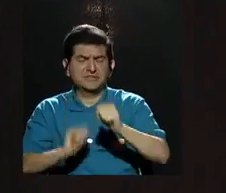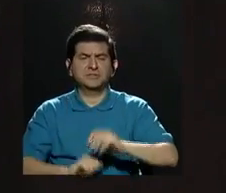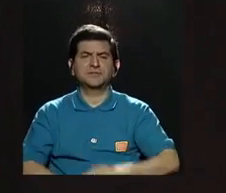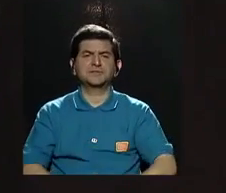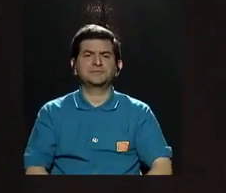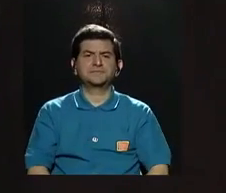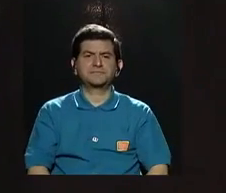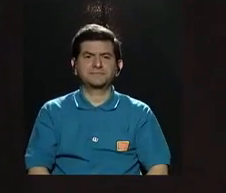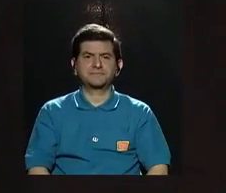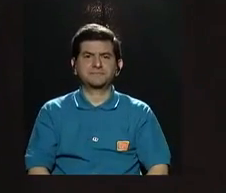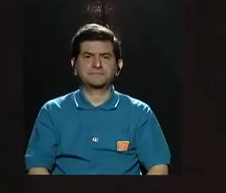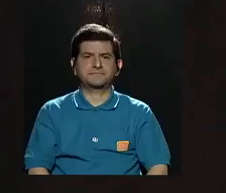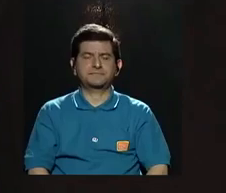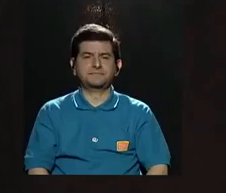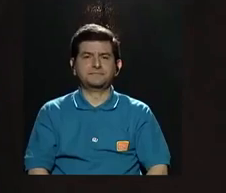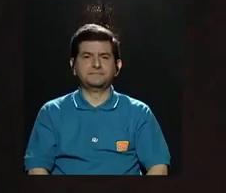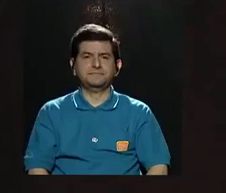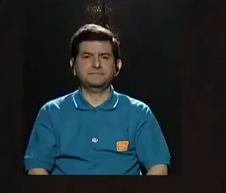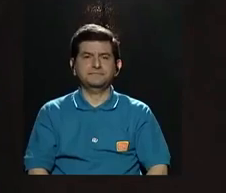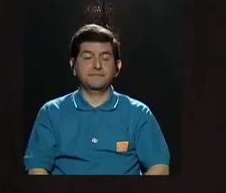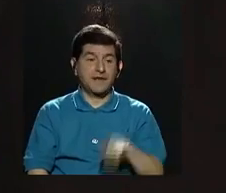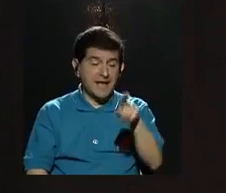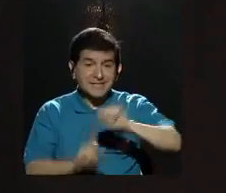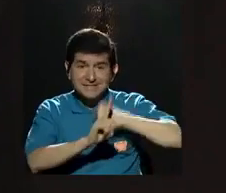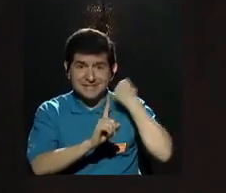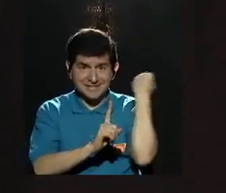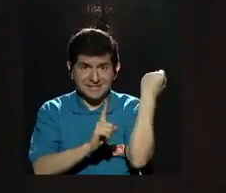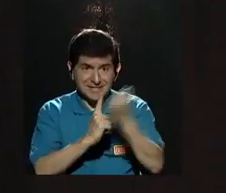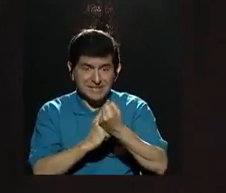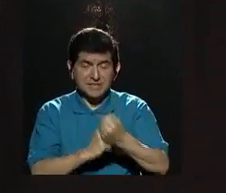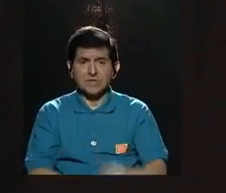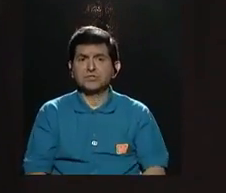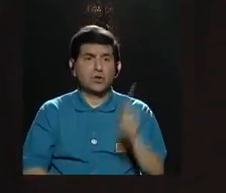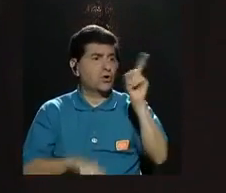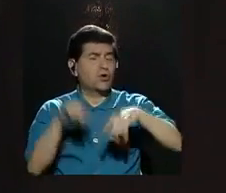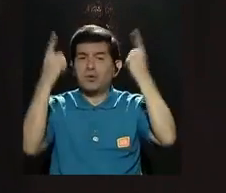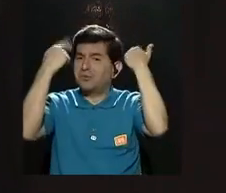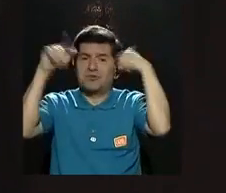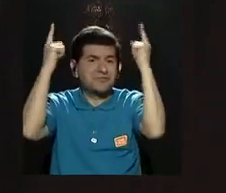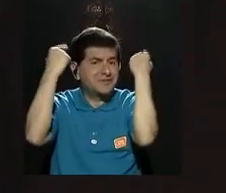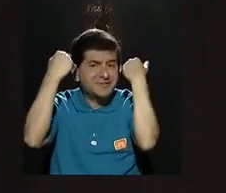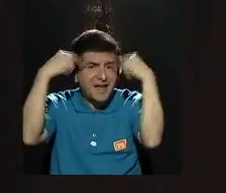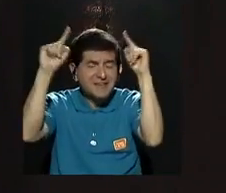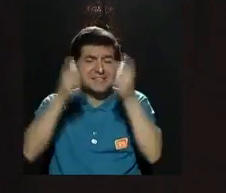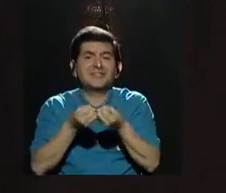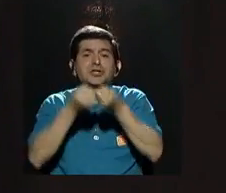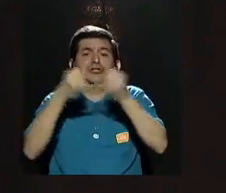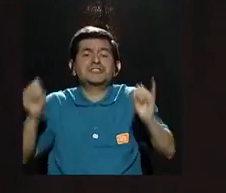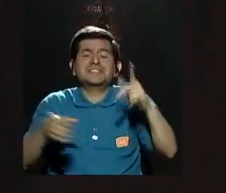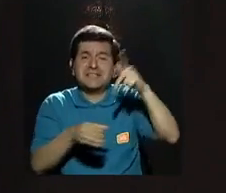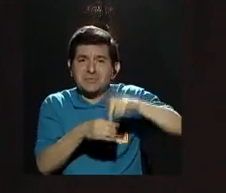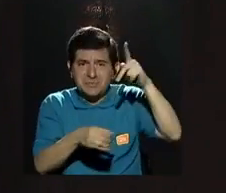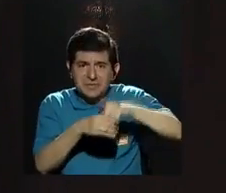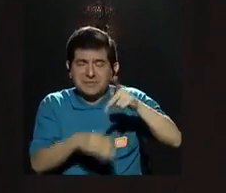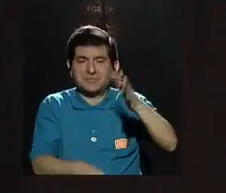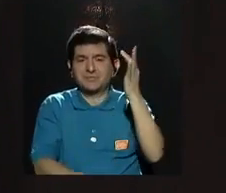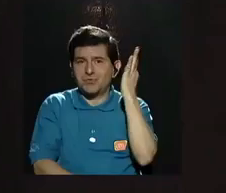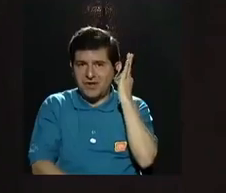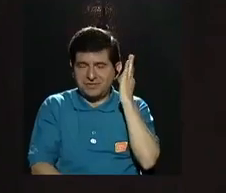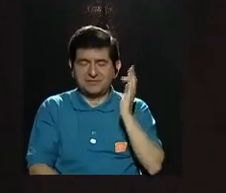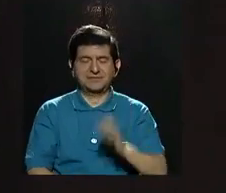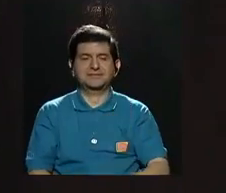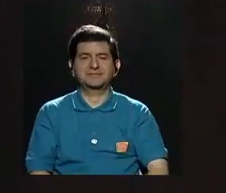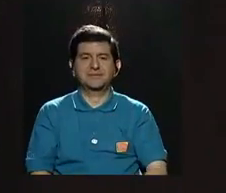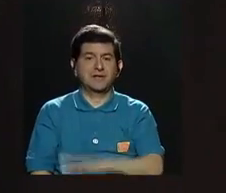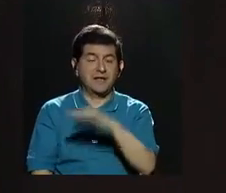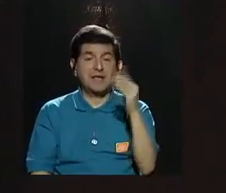That event would not have been successful without the participation of women, Black